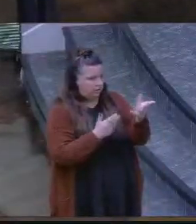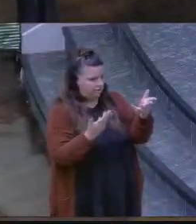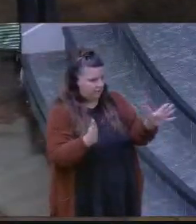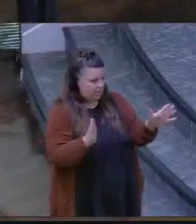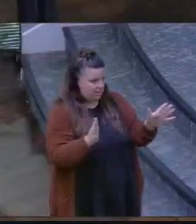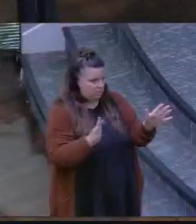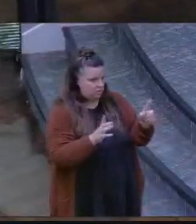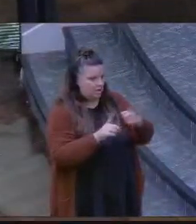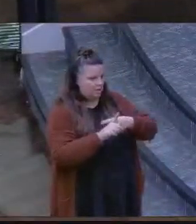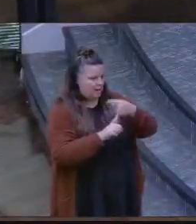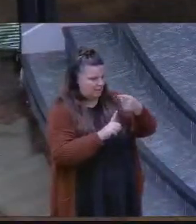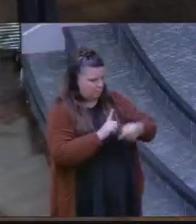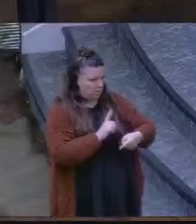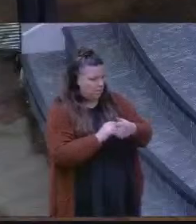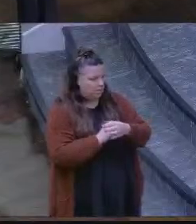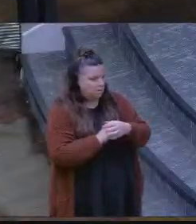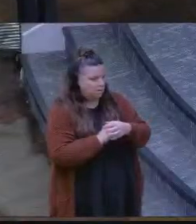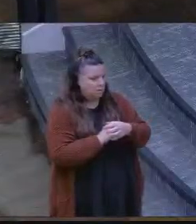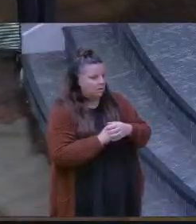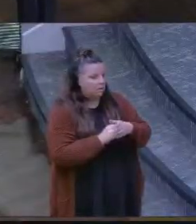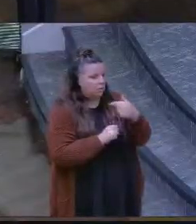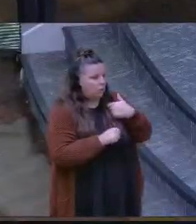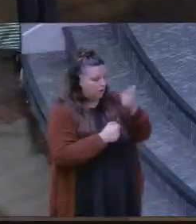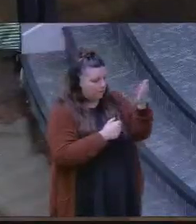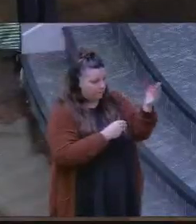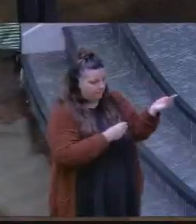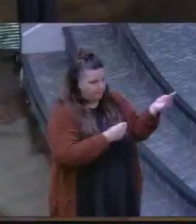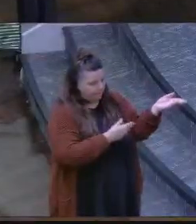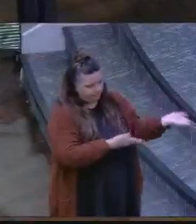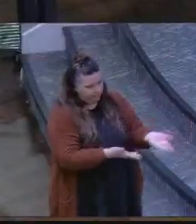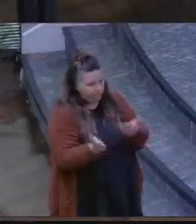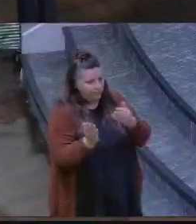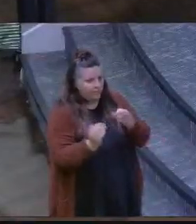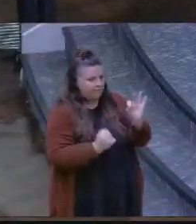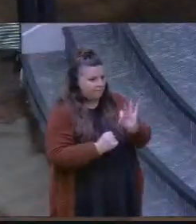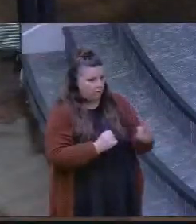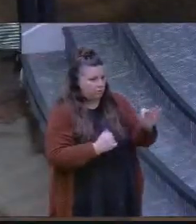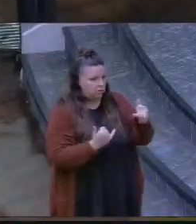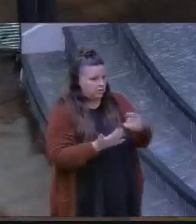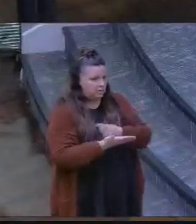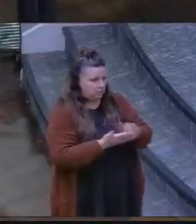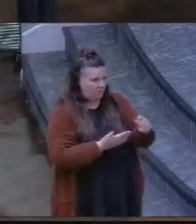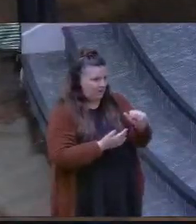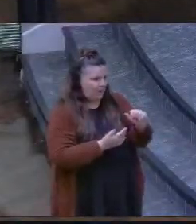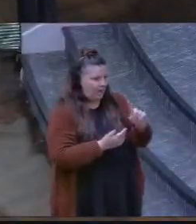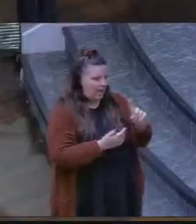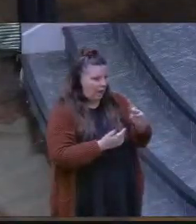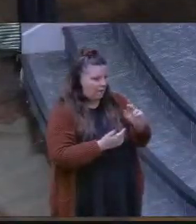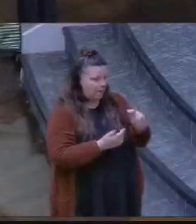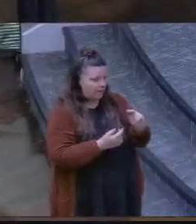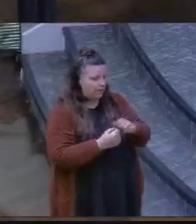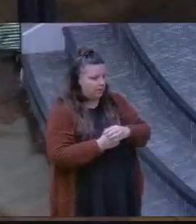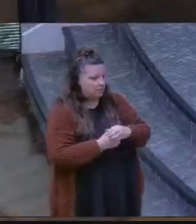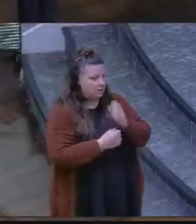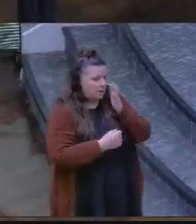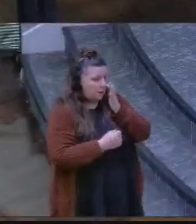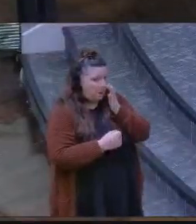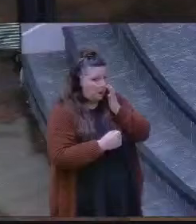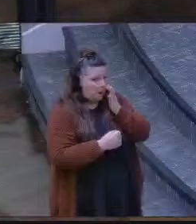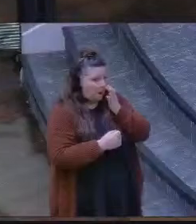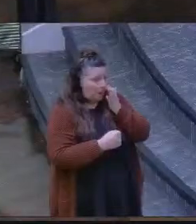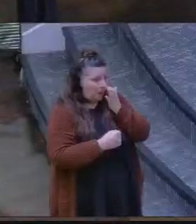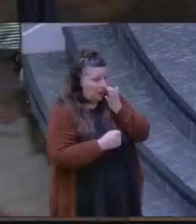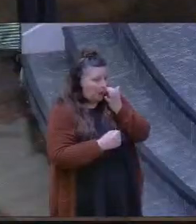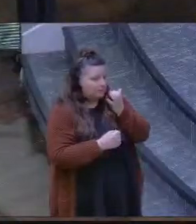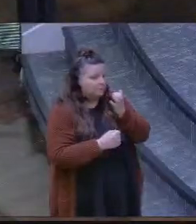month. Furniture is being installed this week in the admin area. The security controls at the front entrance are being moved into